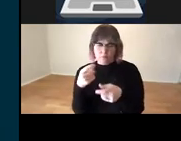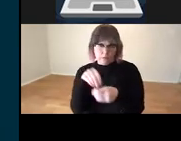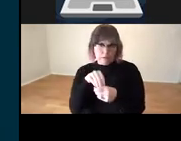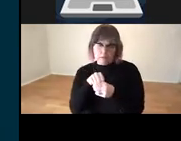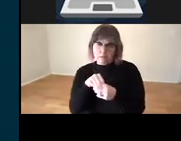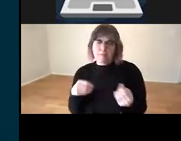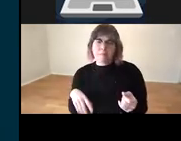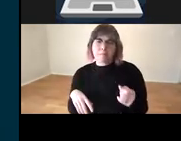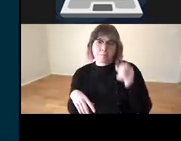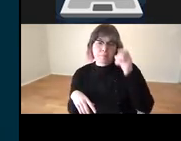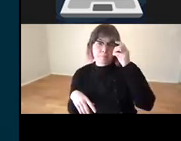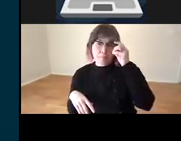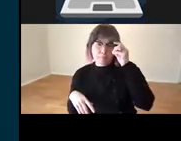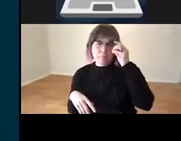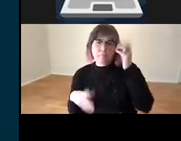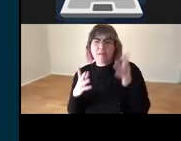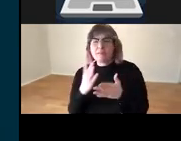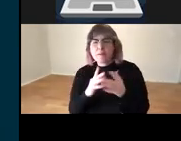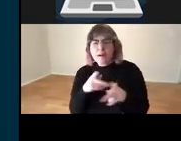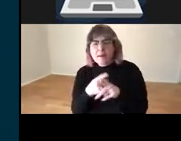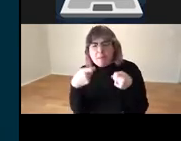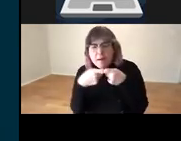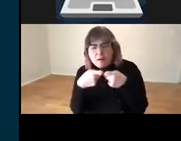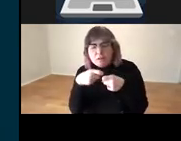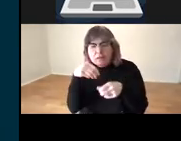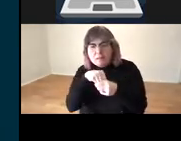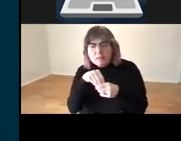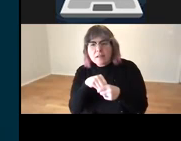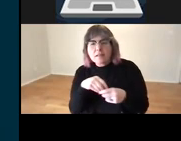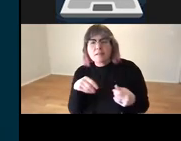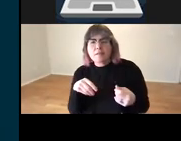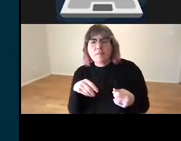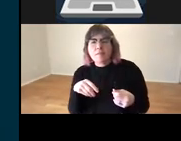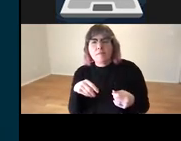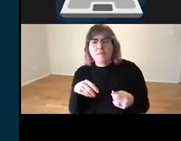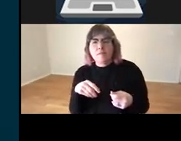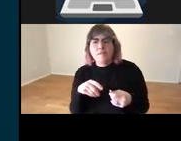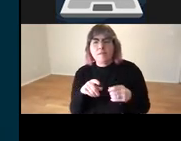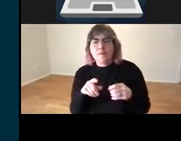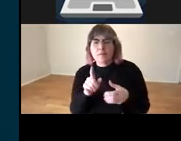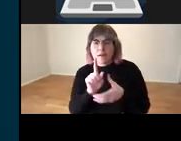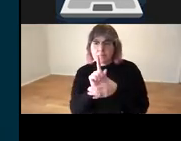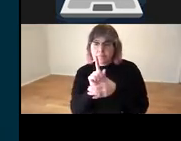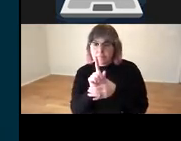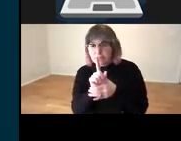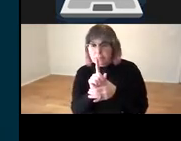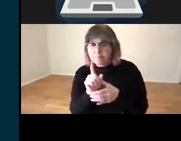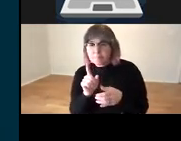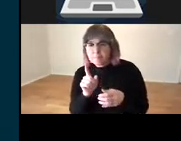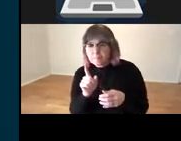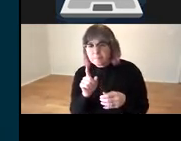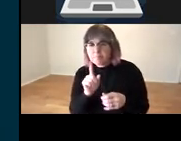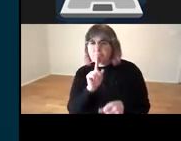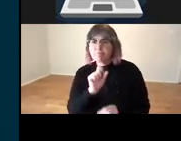equipment in here. And so there's some sort of battery source. And then this right here, if you can see, is actually